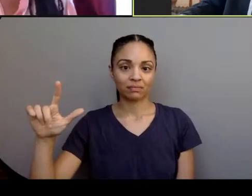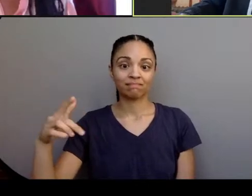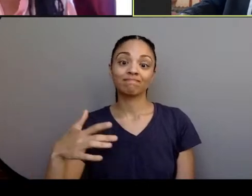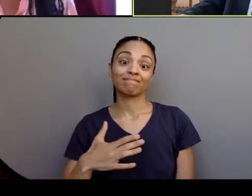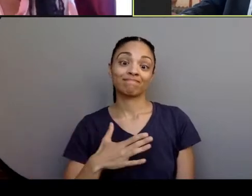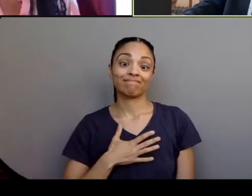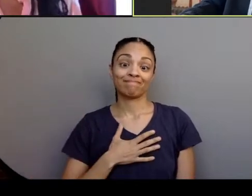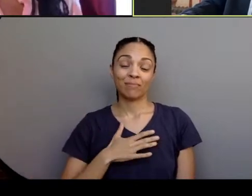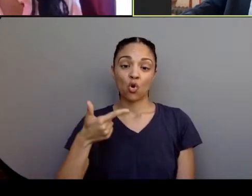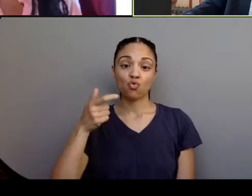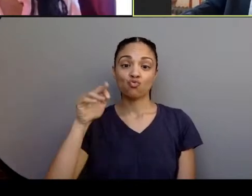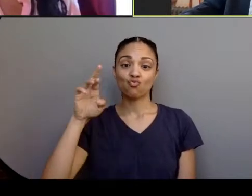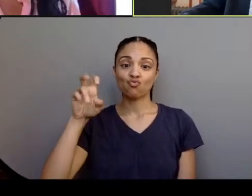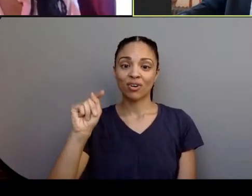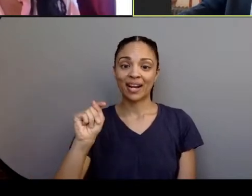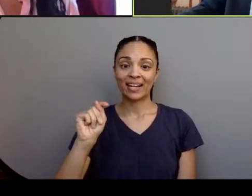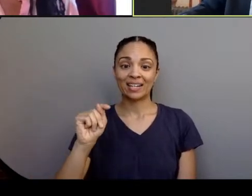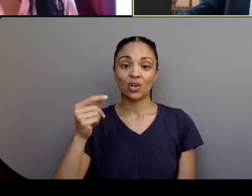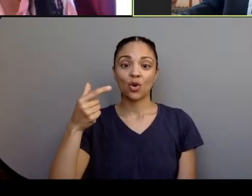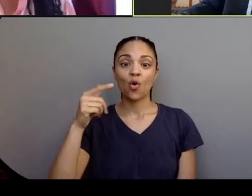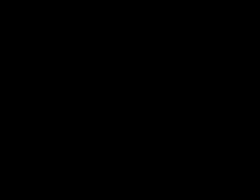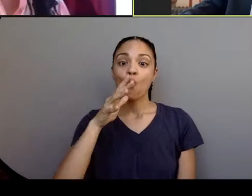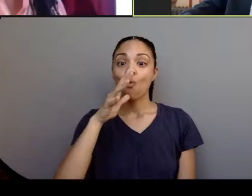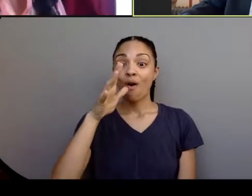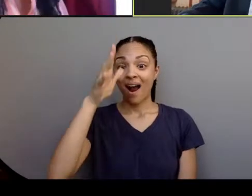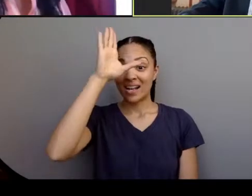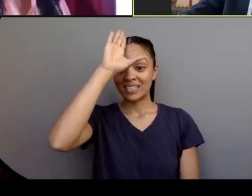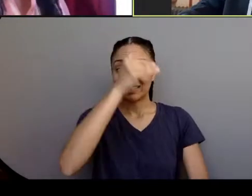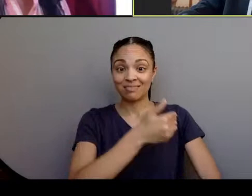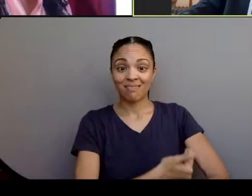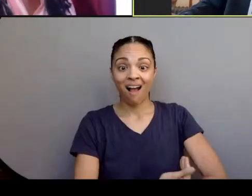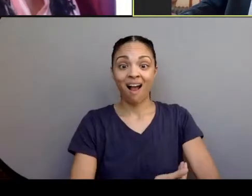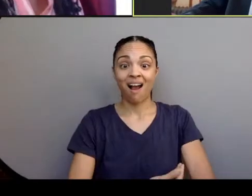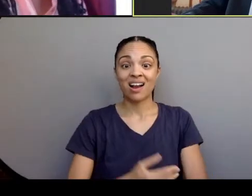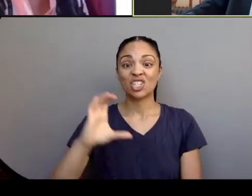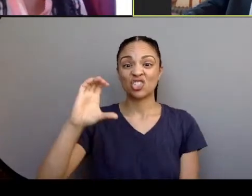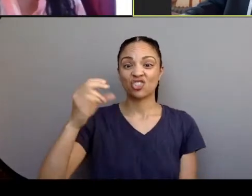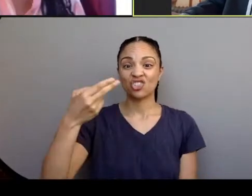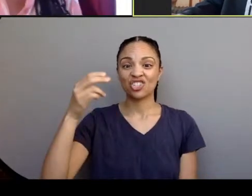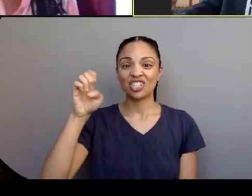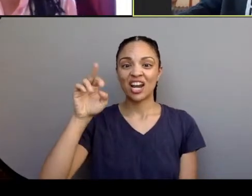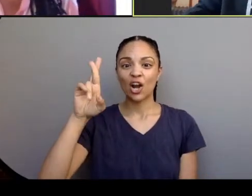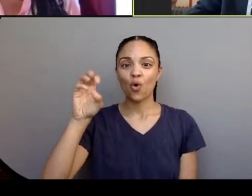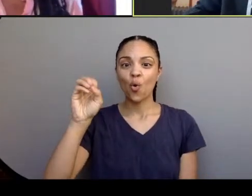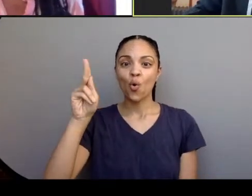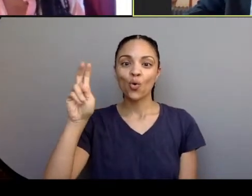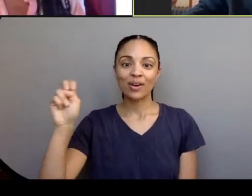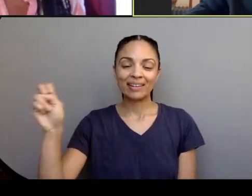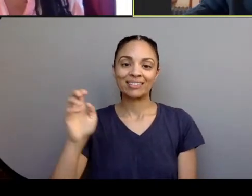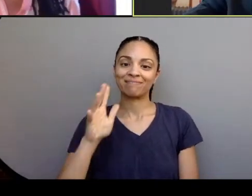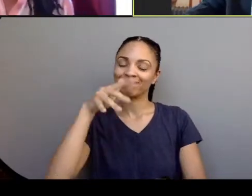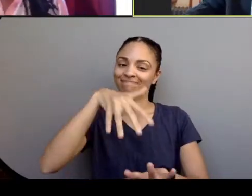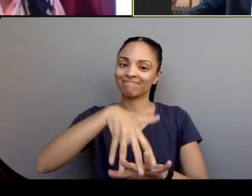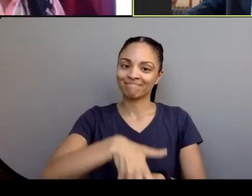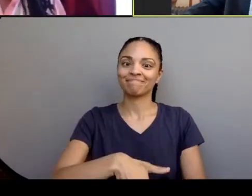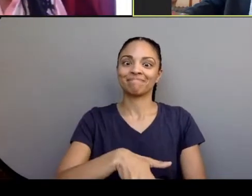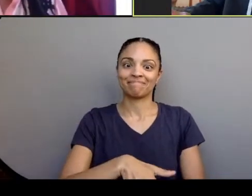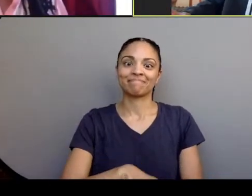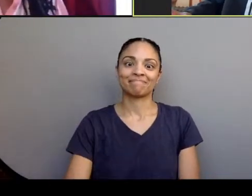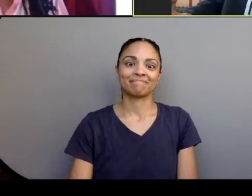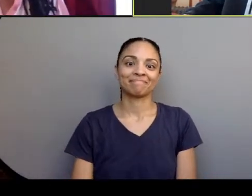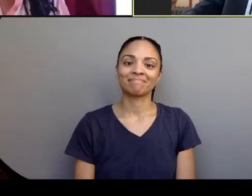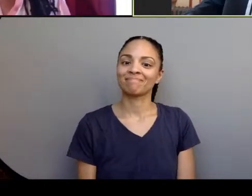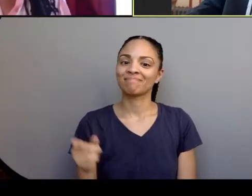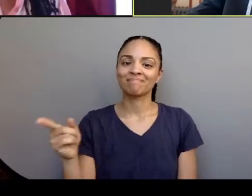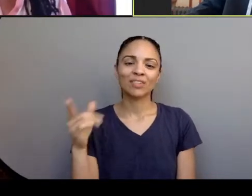Cherokee Indian and / Black woman who we call Big Mama, respectively, who lived to be 98 years old, long white braids and